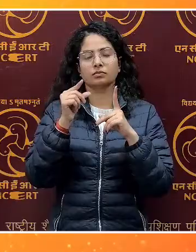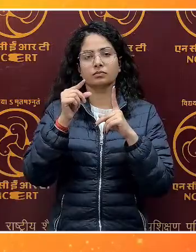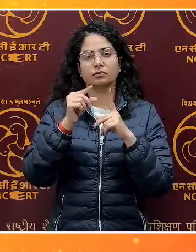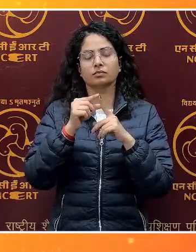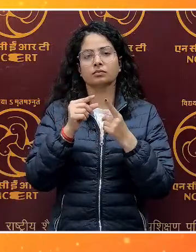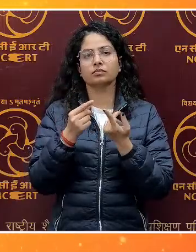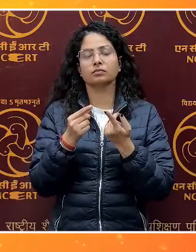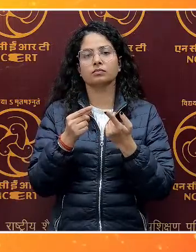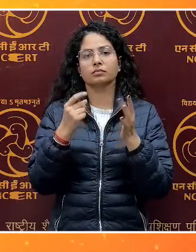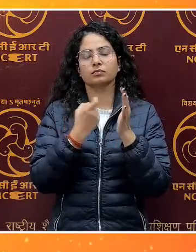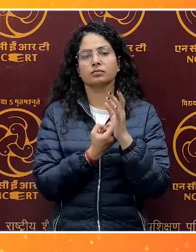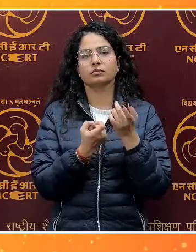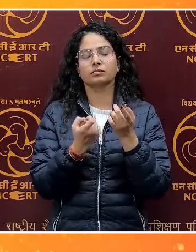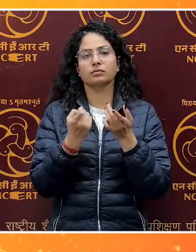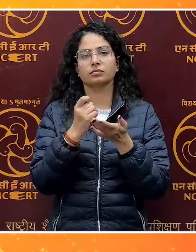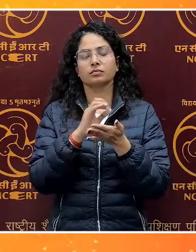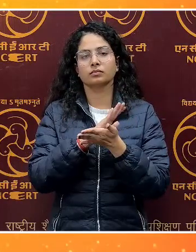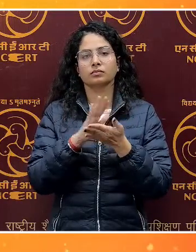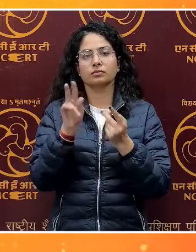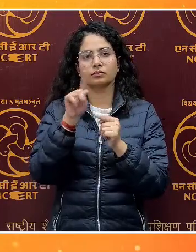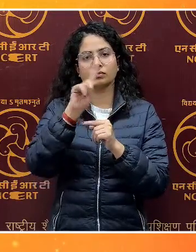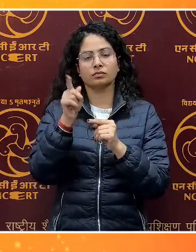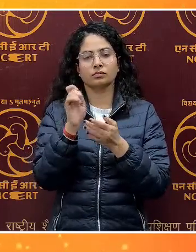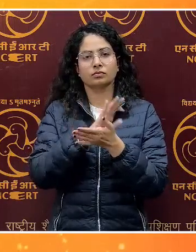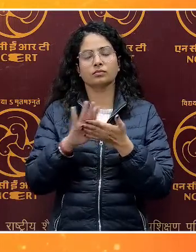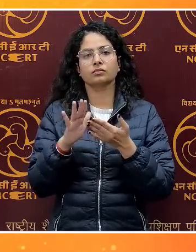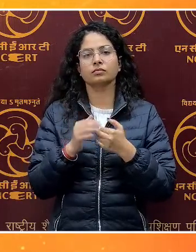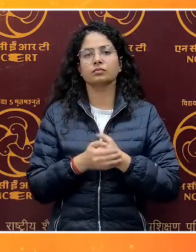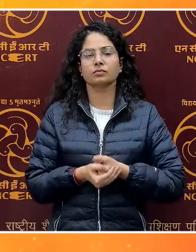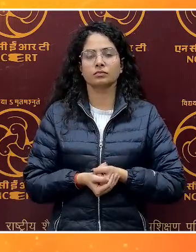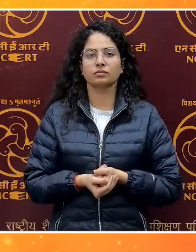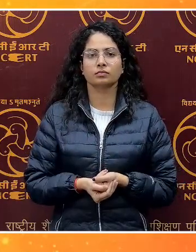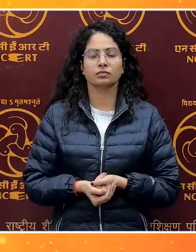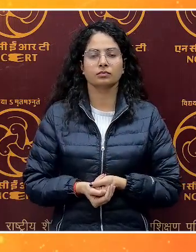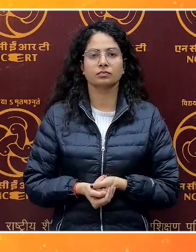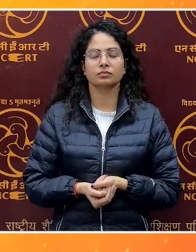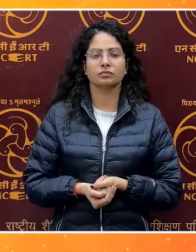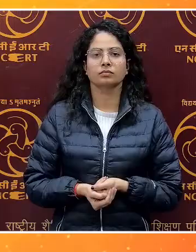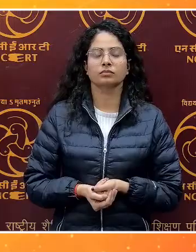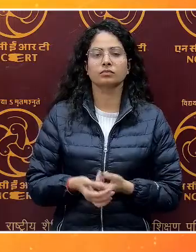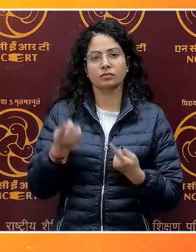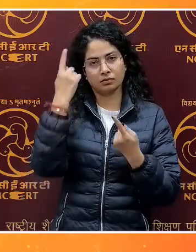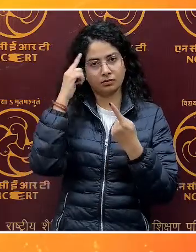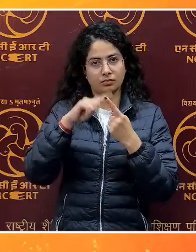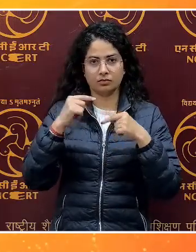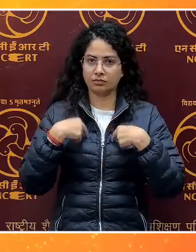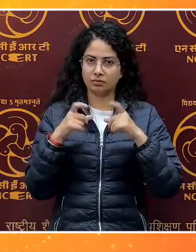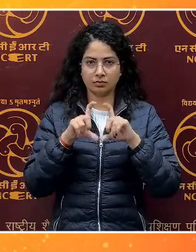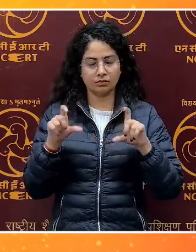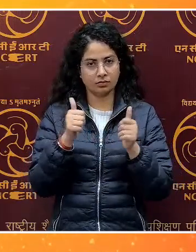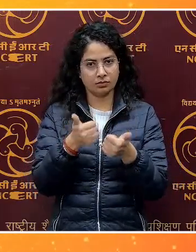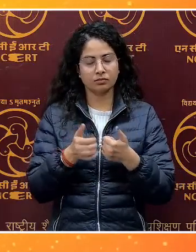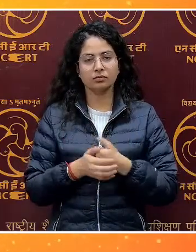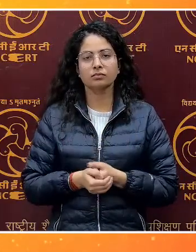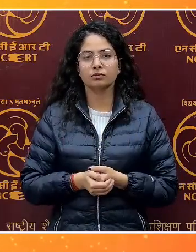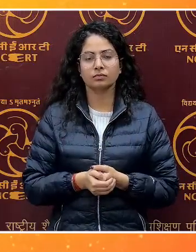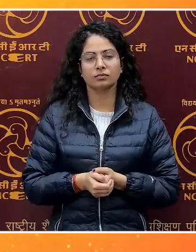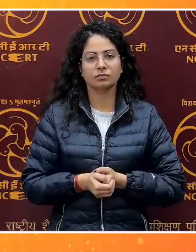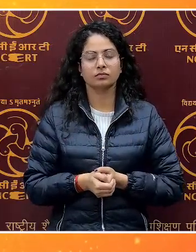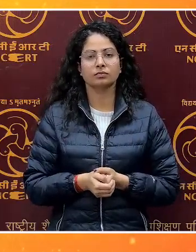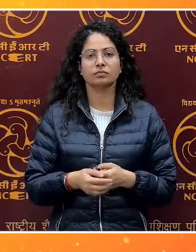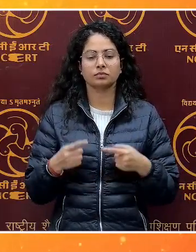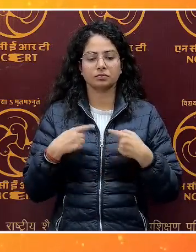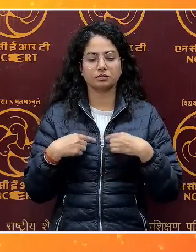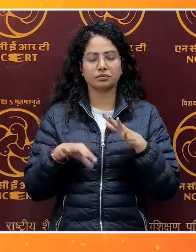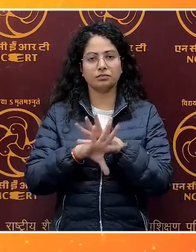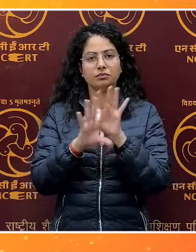h2. We have taken this height as h2, which is 8 centimeters. I hope I am clear? Yes, ma'am. Okay. Now let me